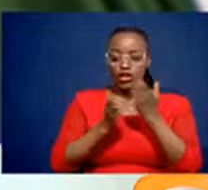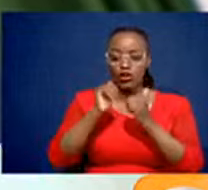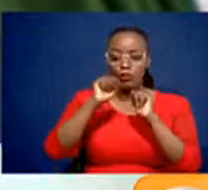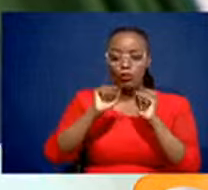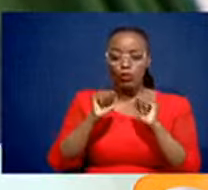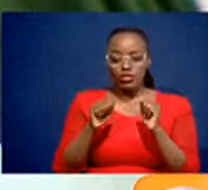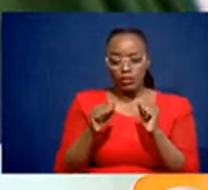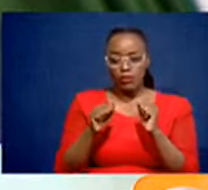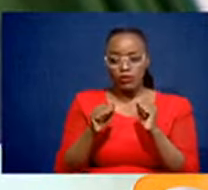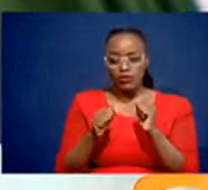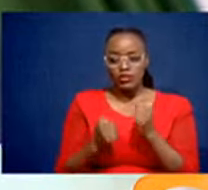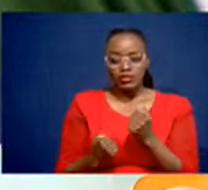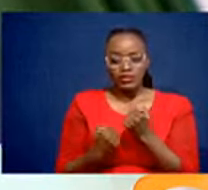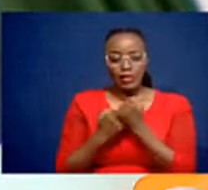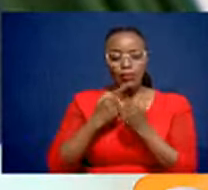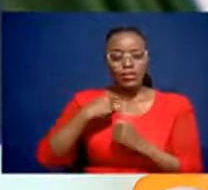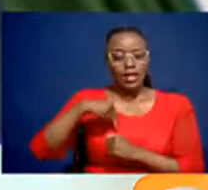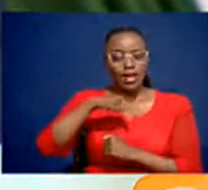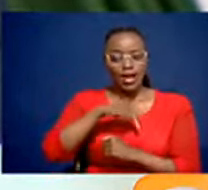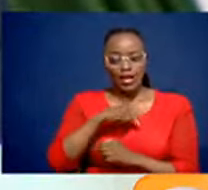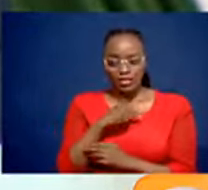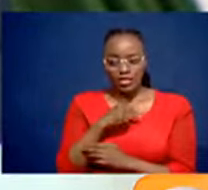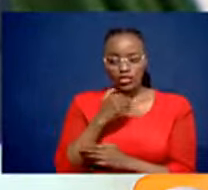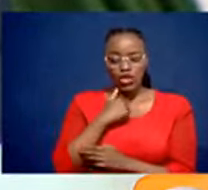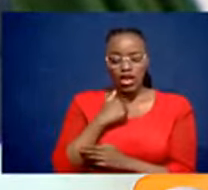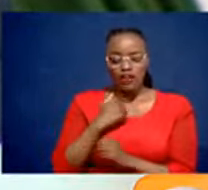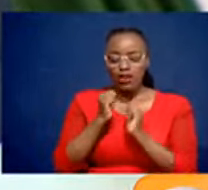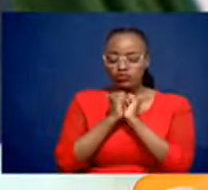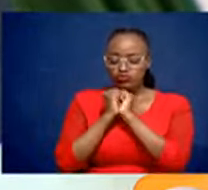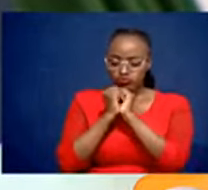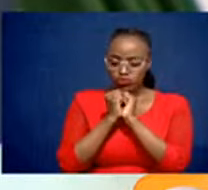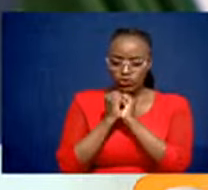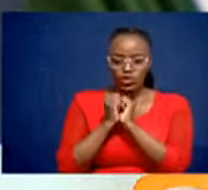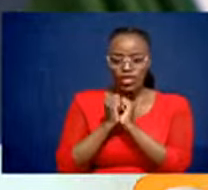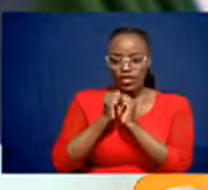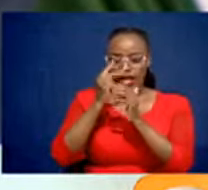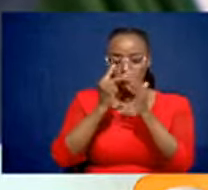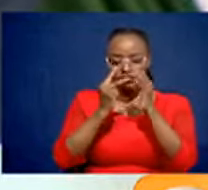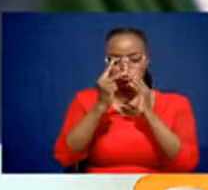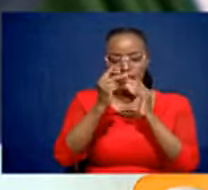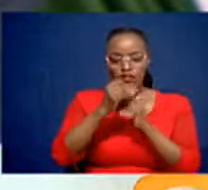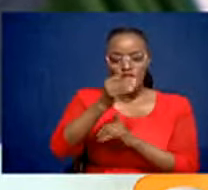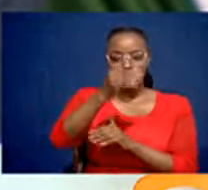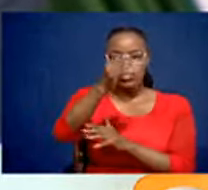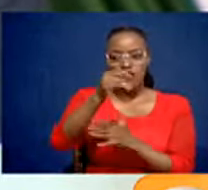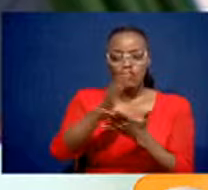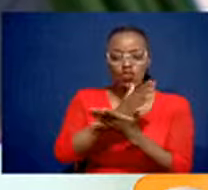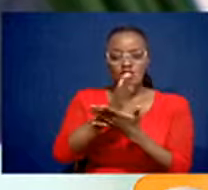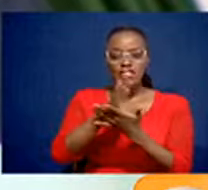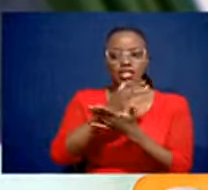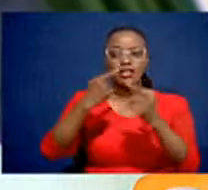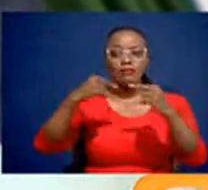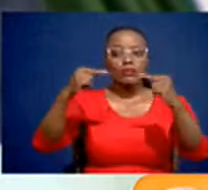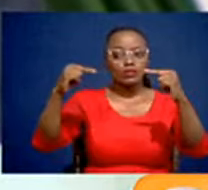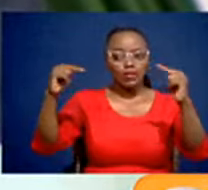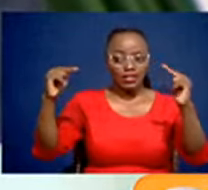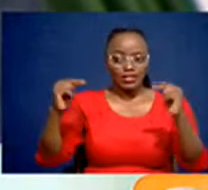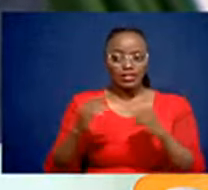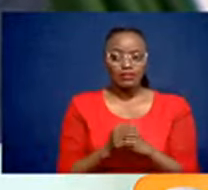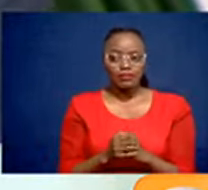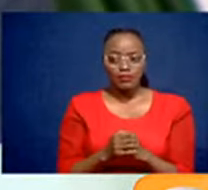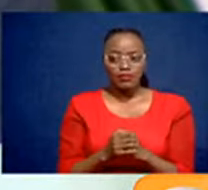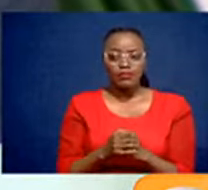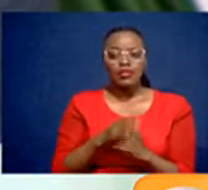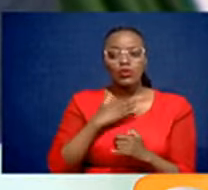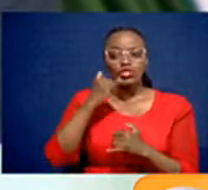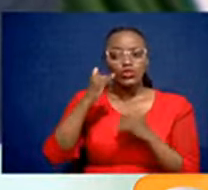sweep us all into our collective destiny of shared prosperity. Let